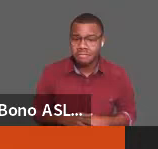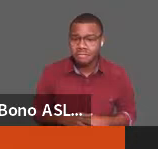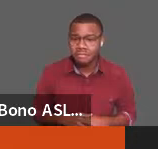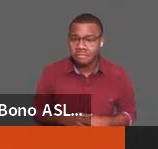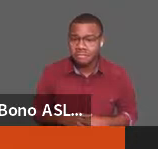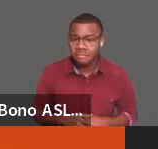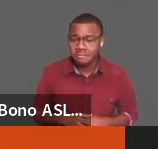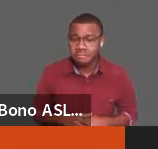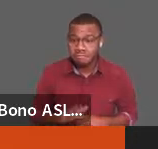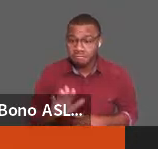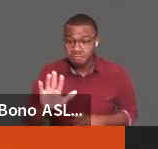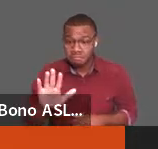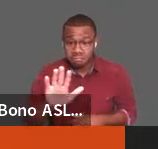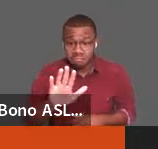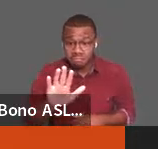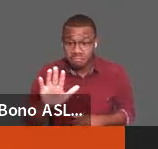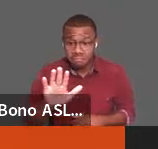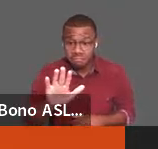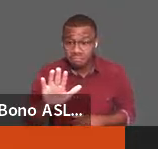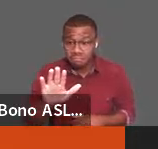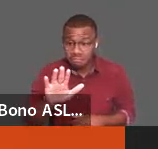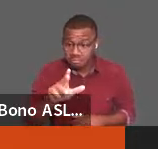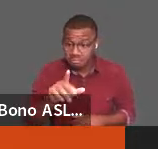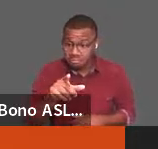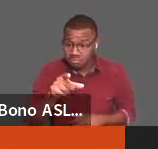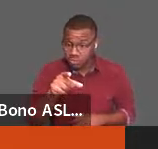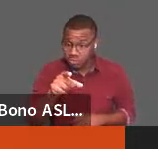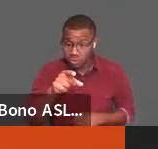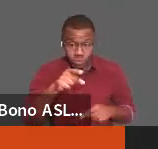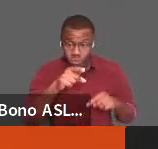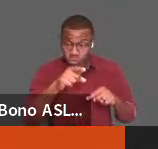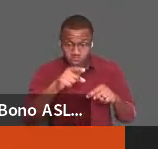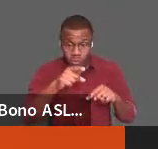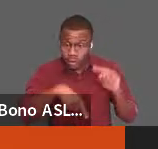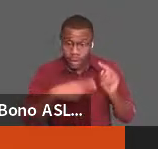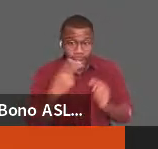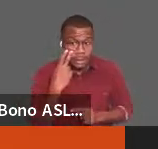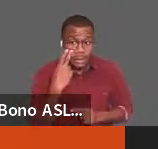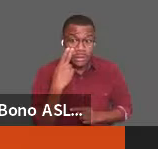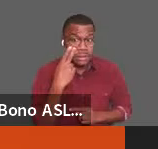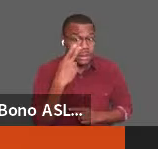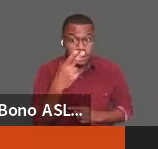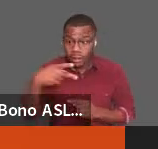does anyone not see the poll results on their screen?